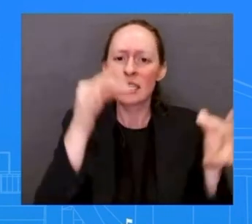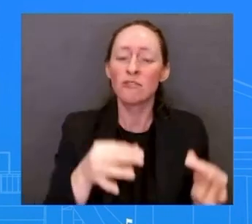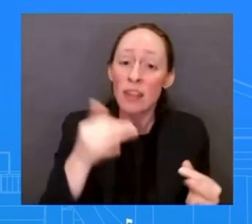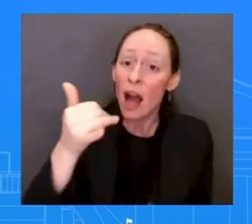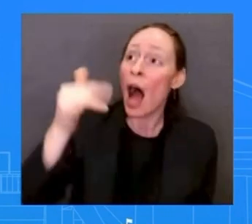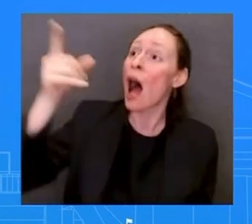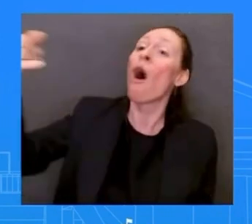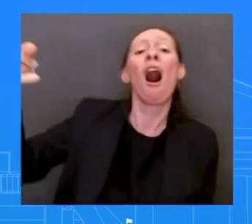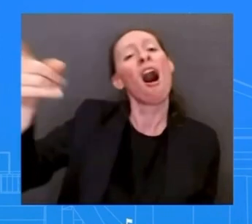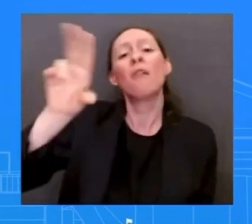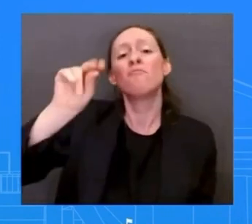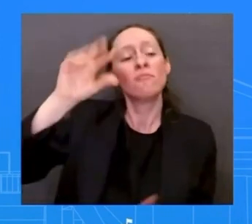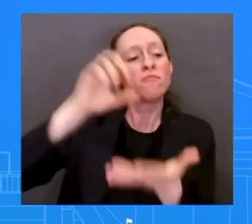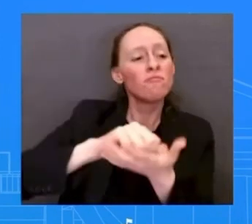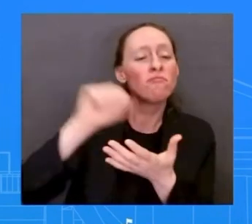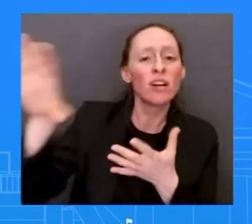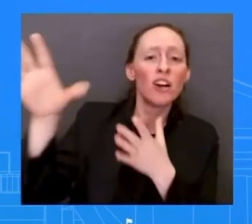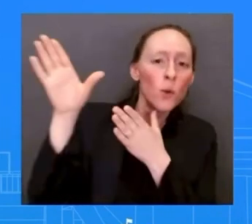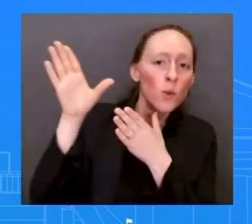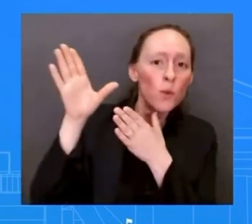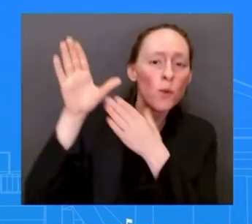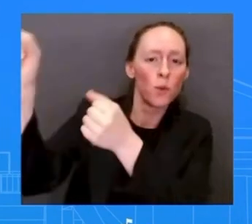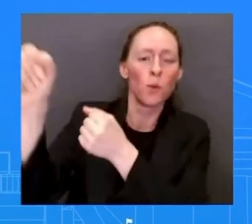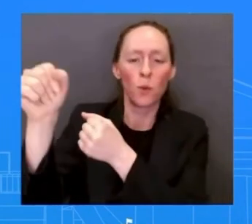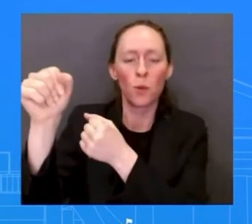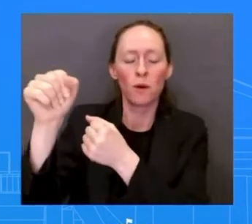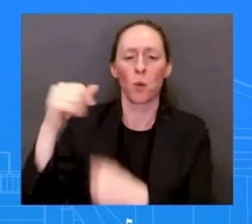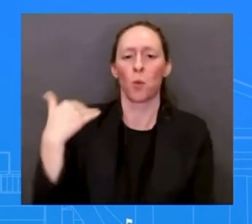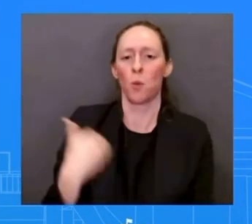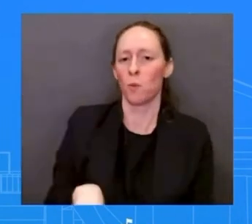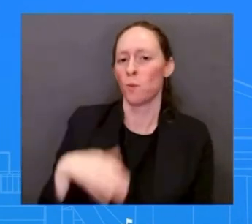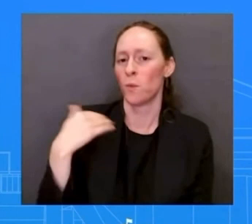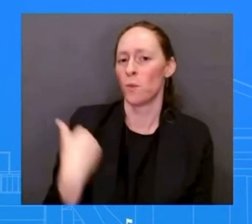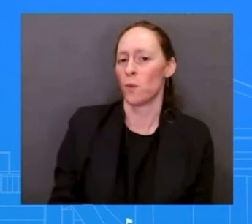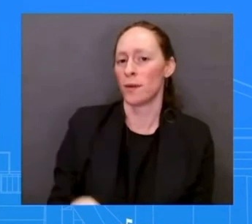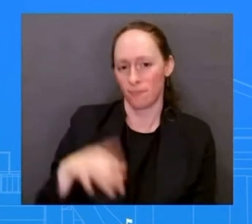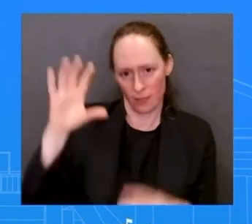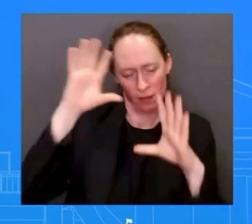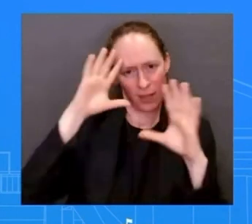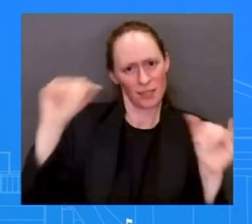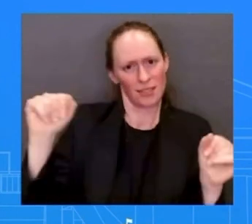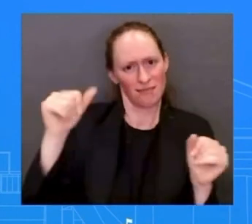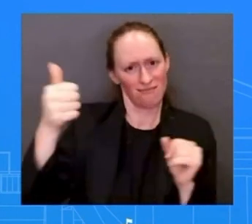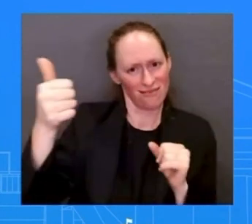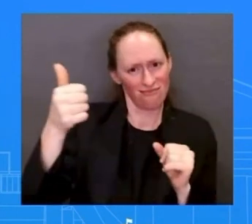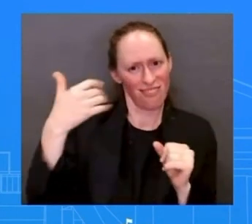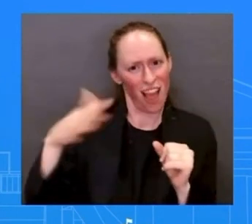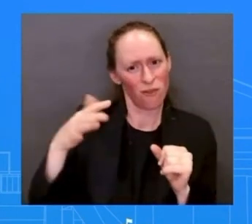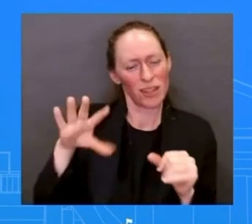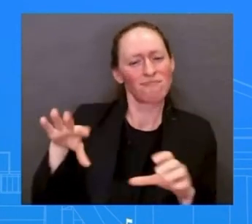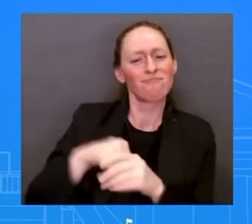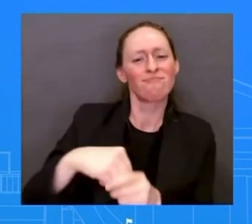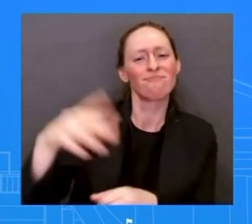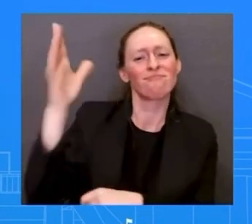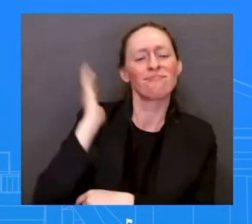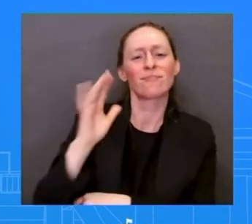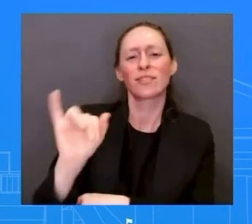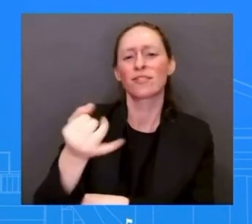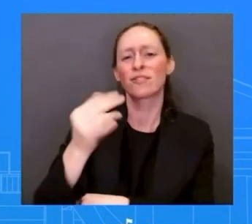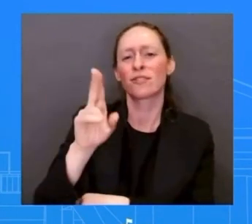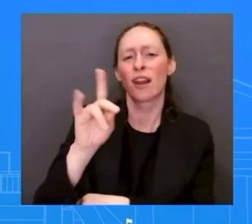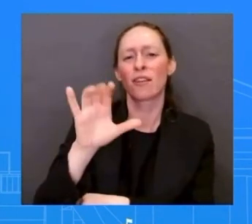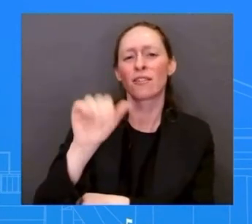that was the chair of the Judiciary Committee, right, when he was a senator, right, who understands this